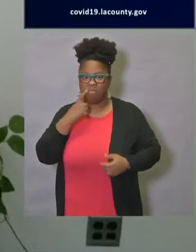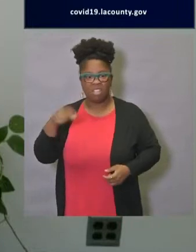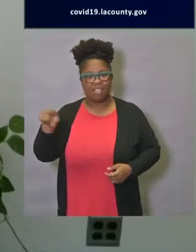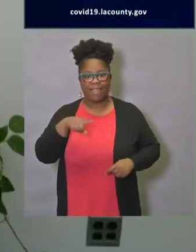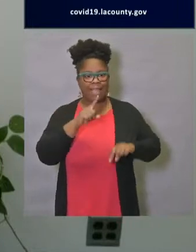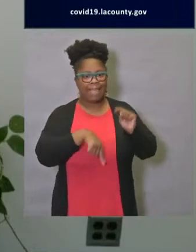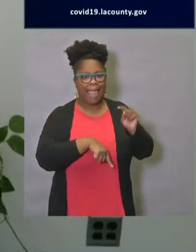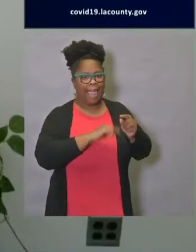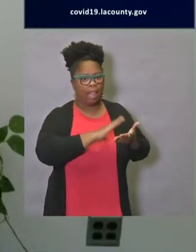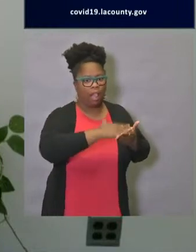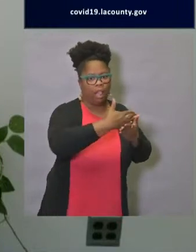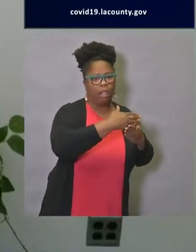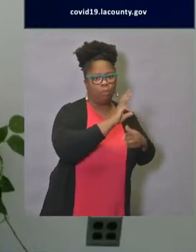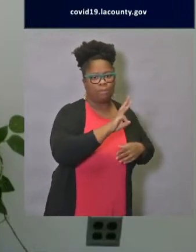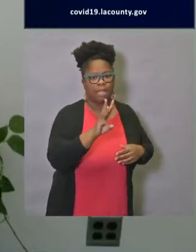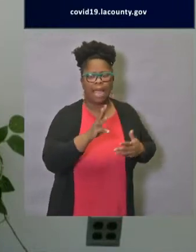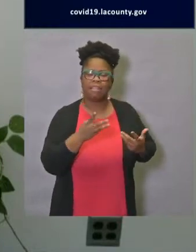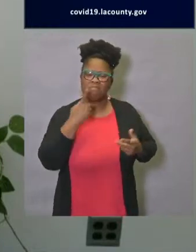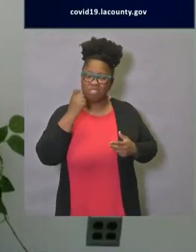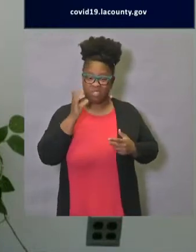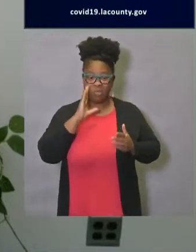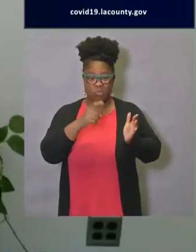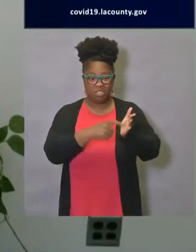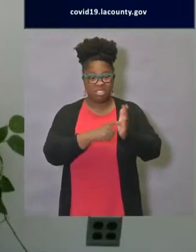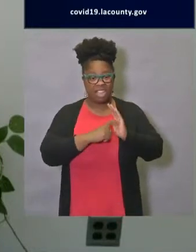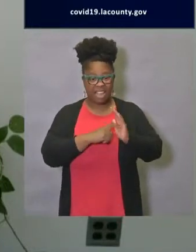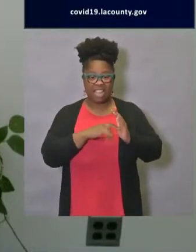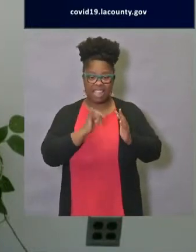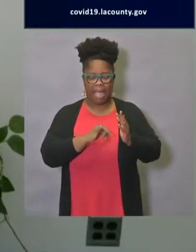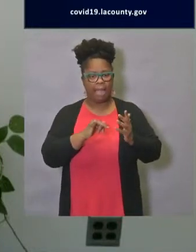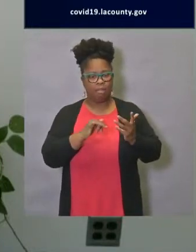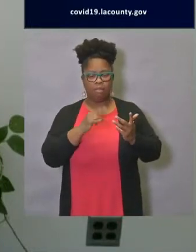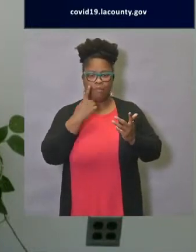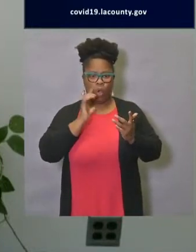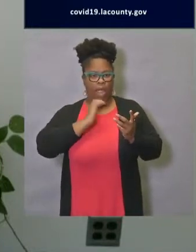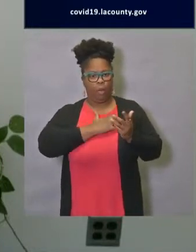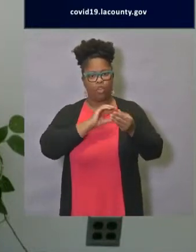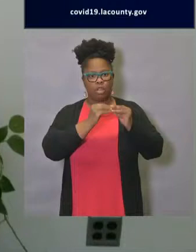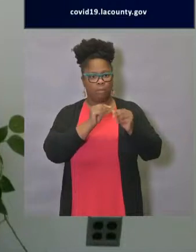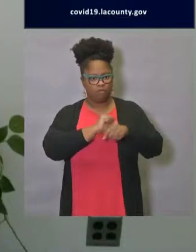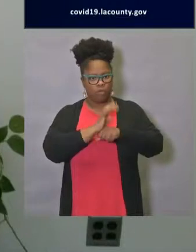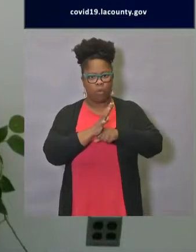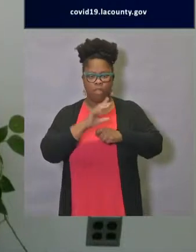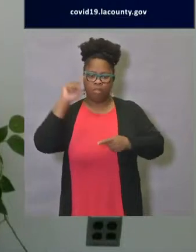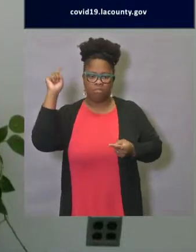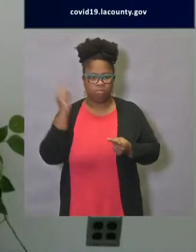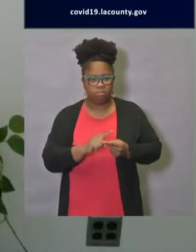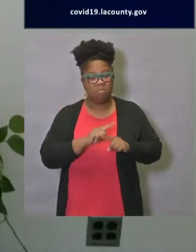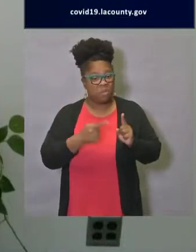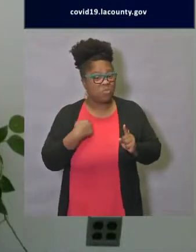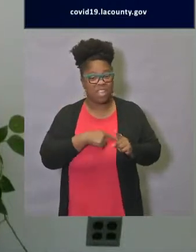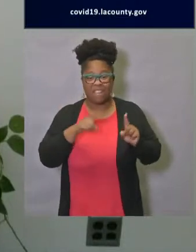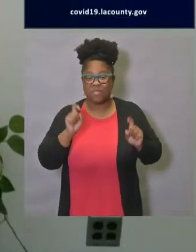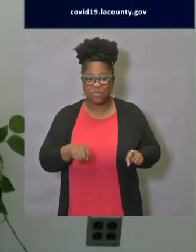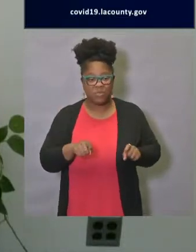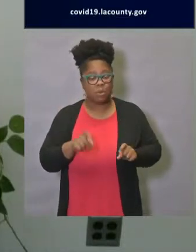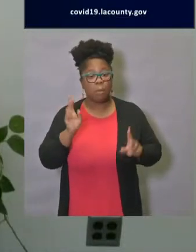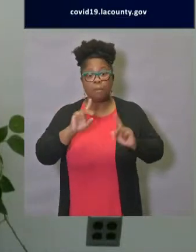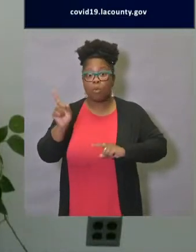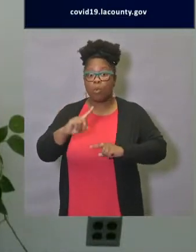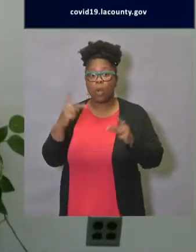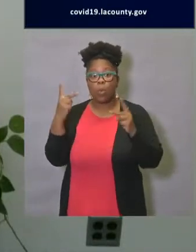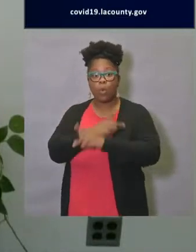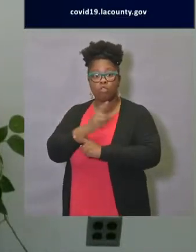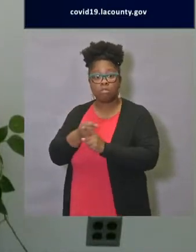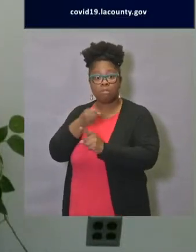get to a site, because it's going to take that to turn these numbers around. But we have to turn these numbers around. People in the hardest hit